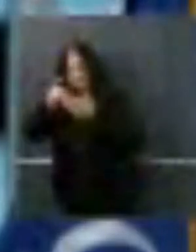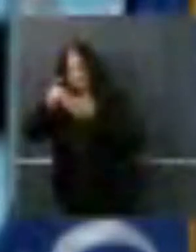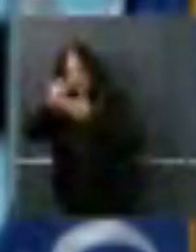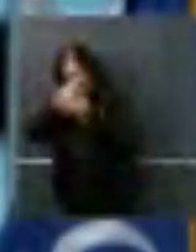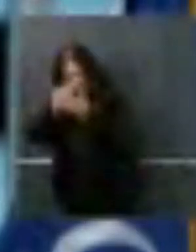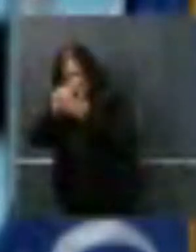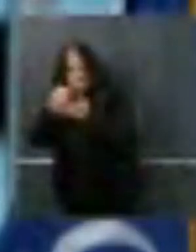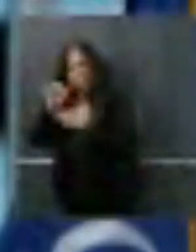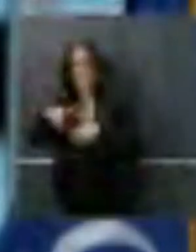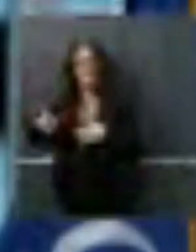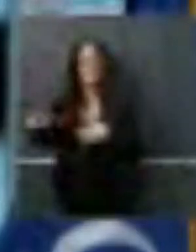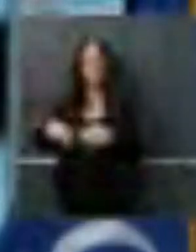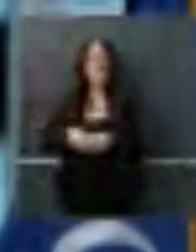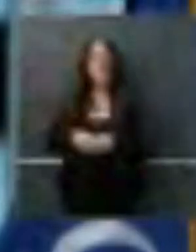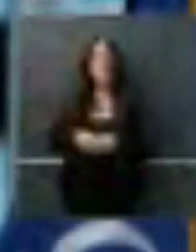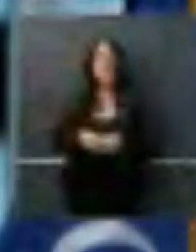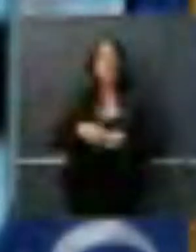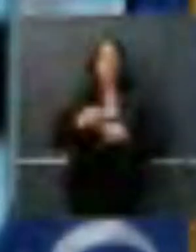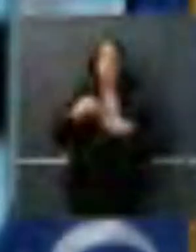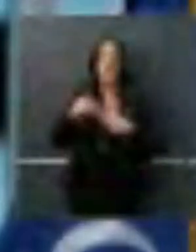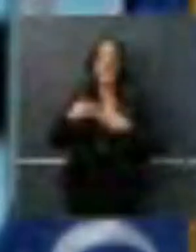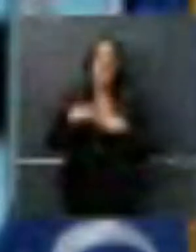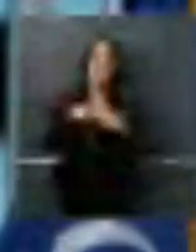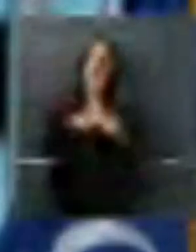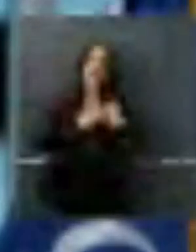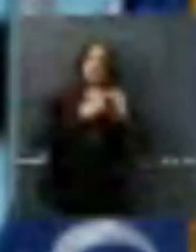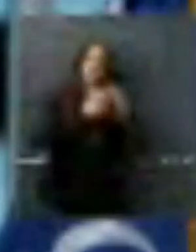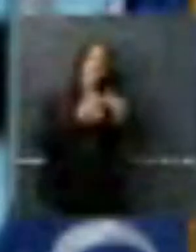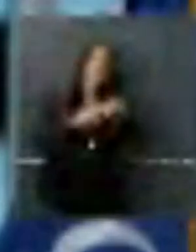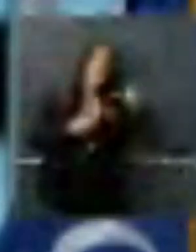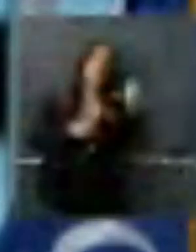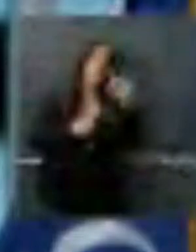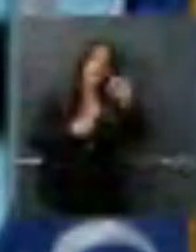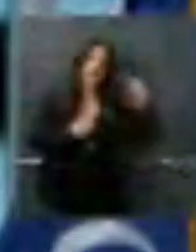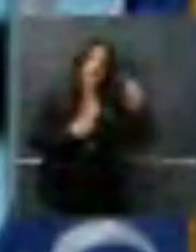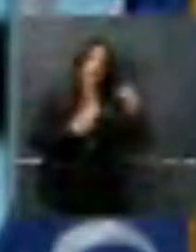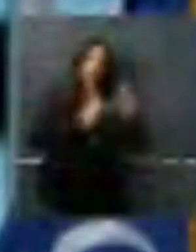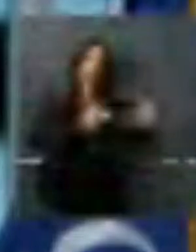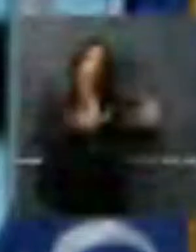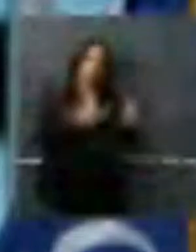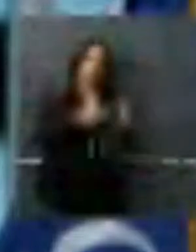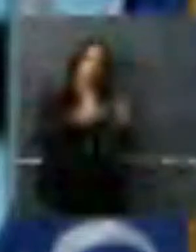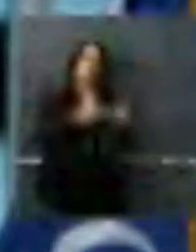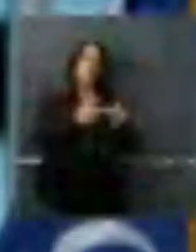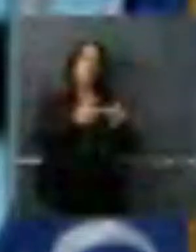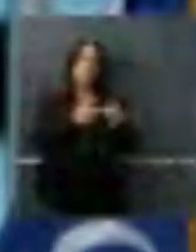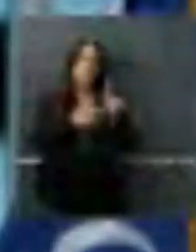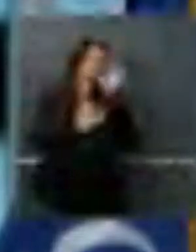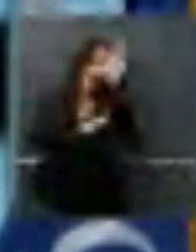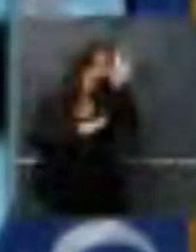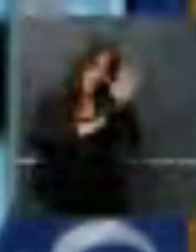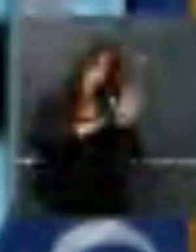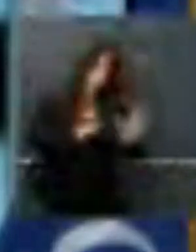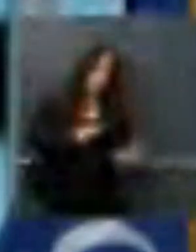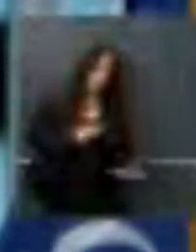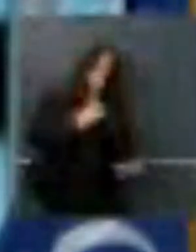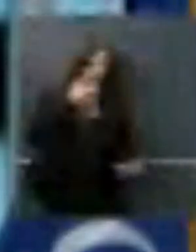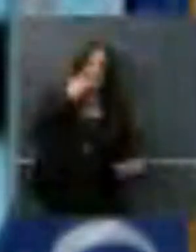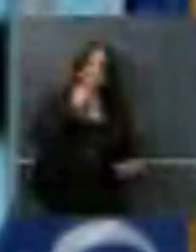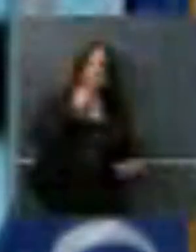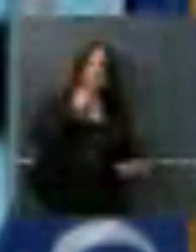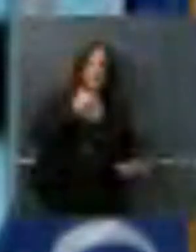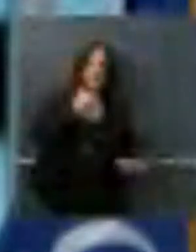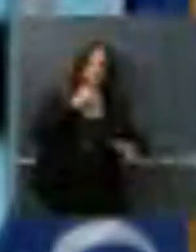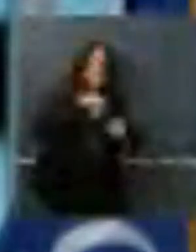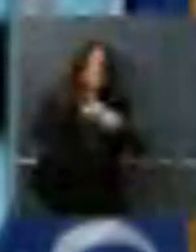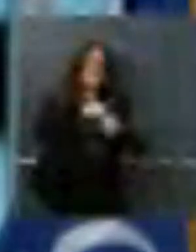are end-to-end testing sites. They'll be distributed all throughout the state of California, rural parts of the state. That's happening in real